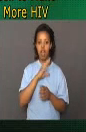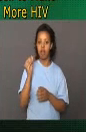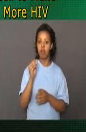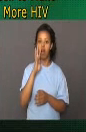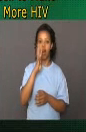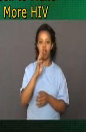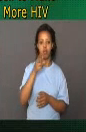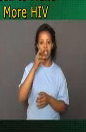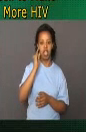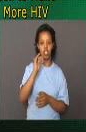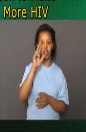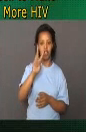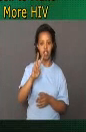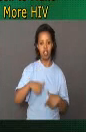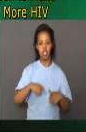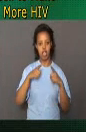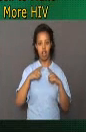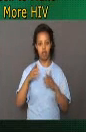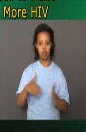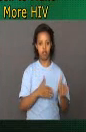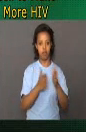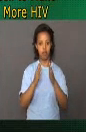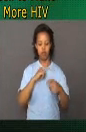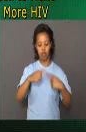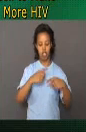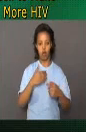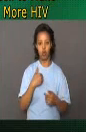First, the virus enters the body.